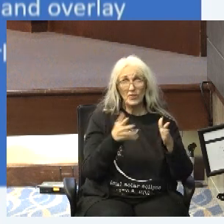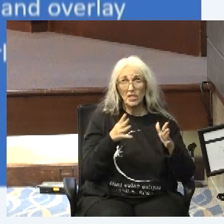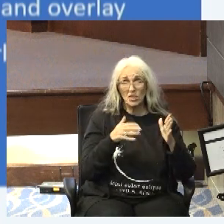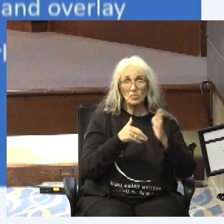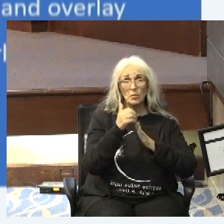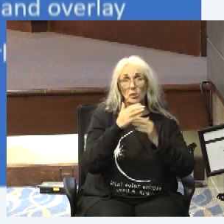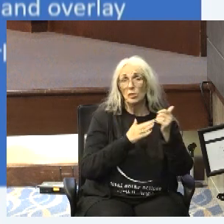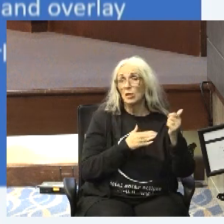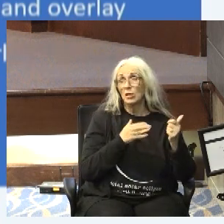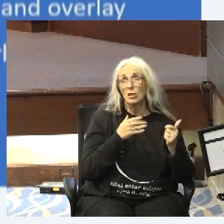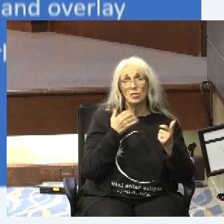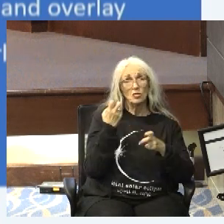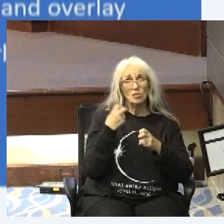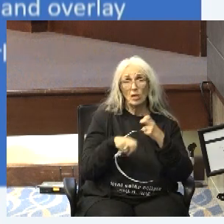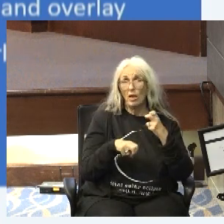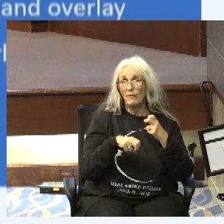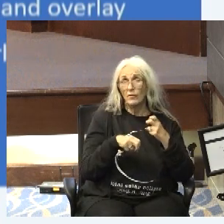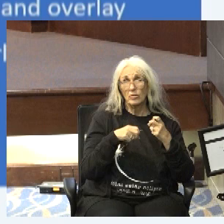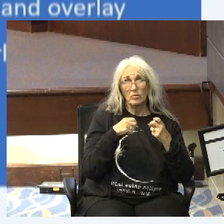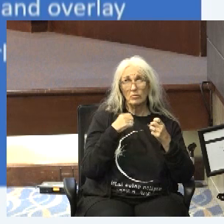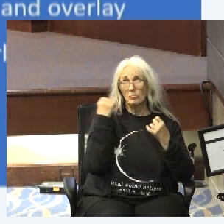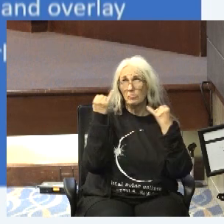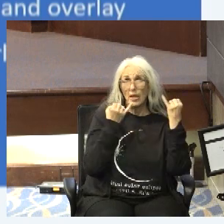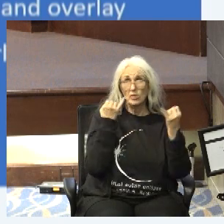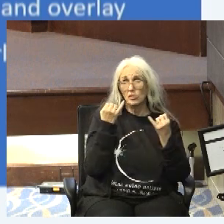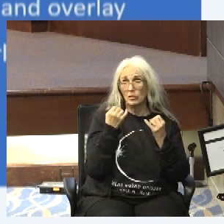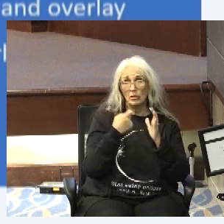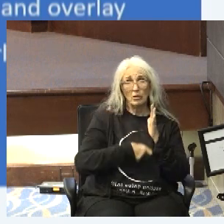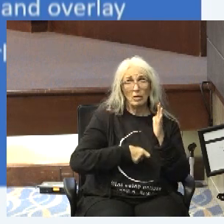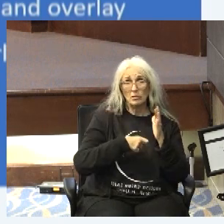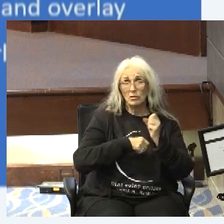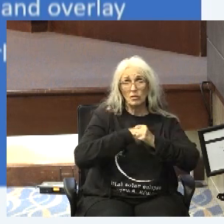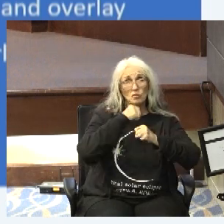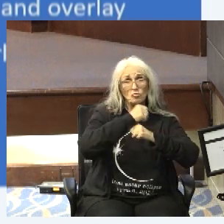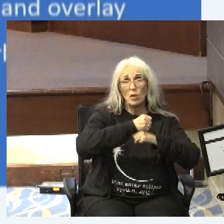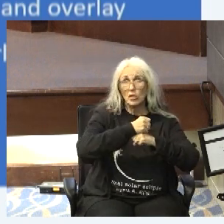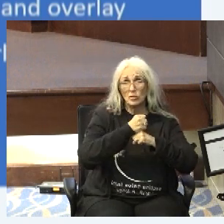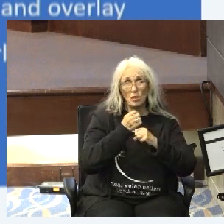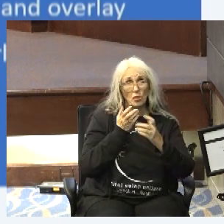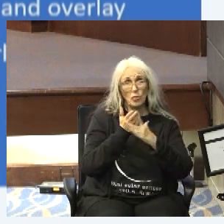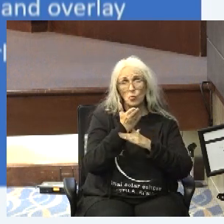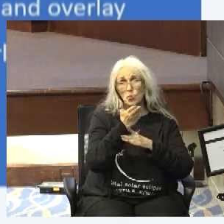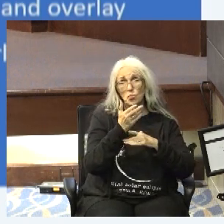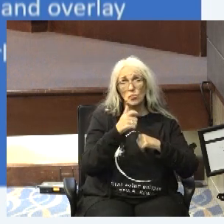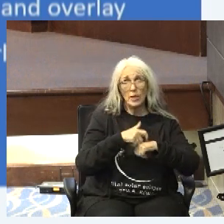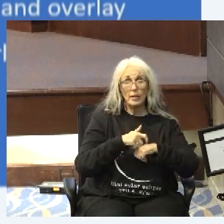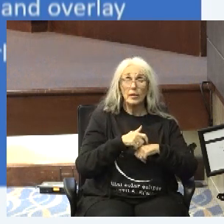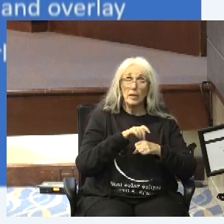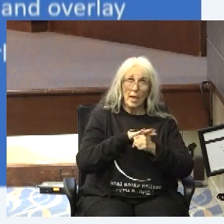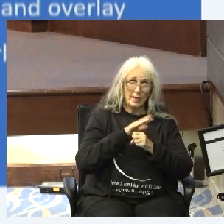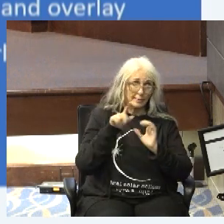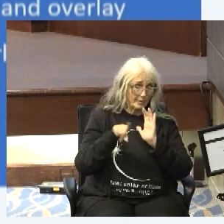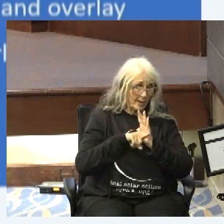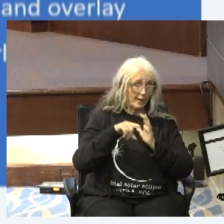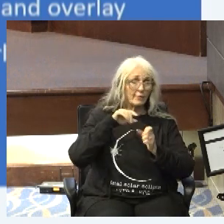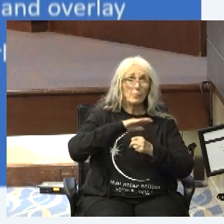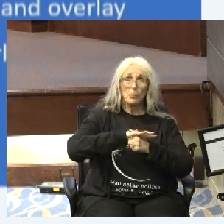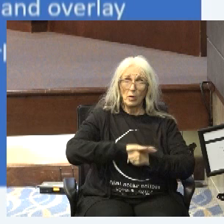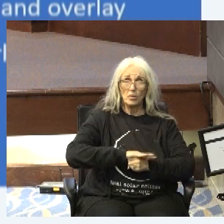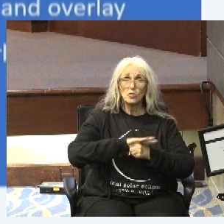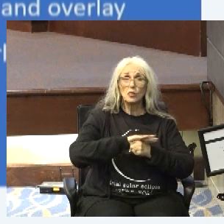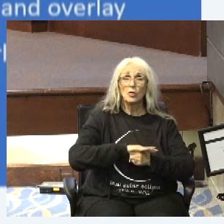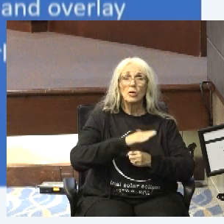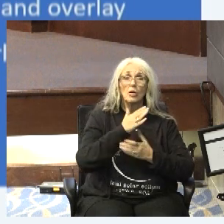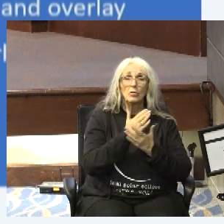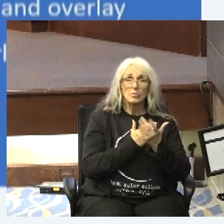to estimate construction costs over that long period of time. That could put negative pressure on